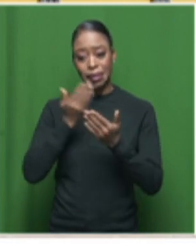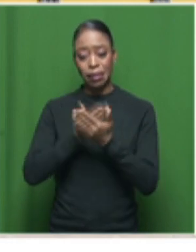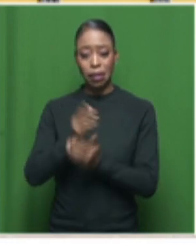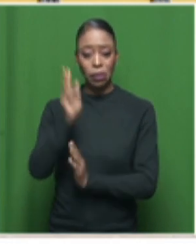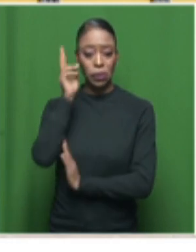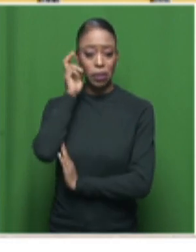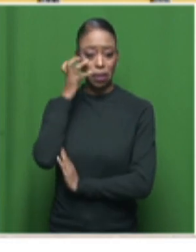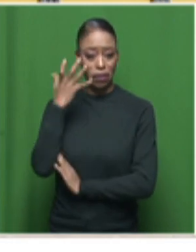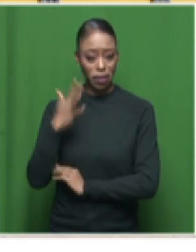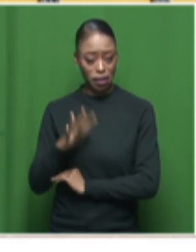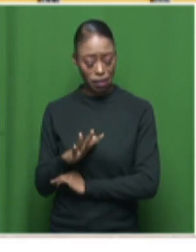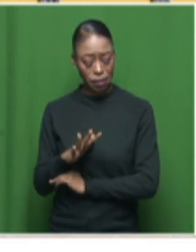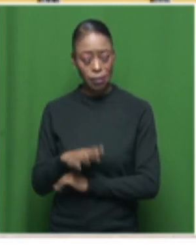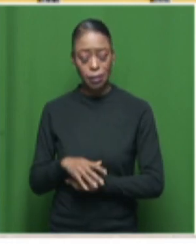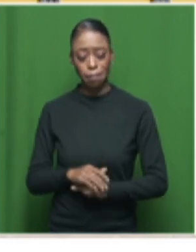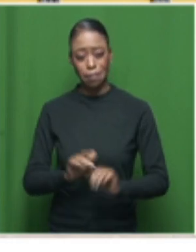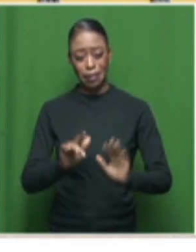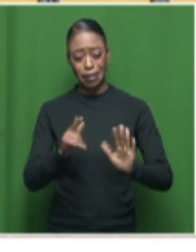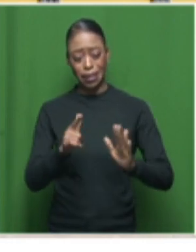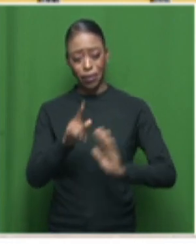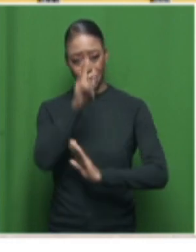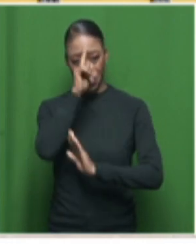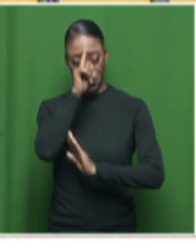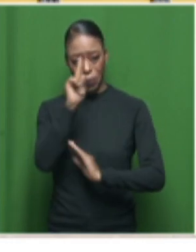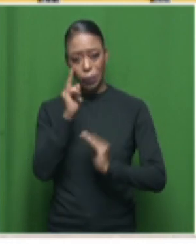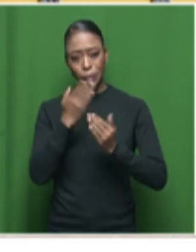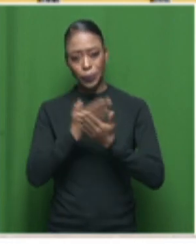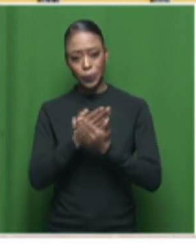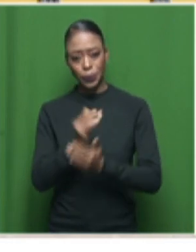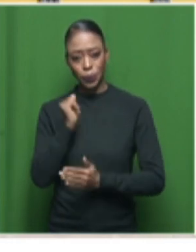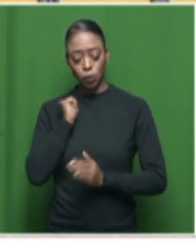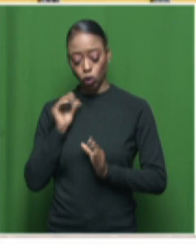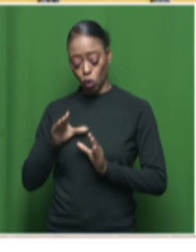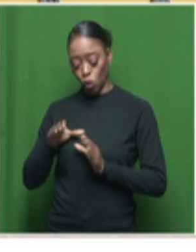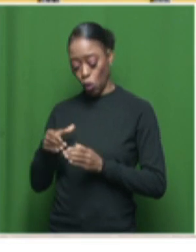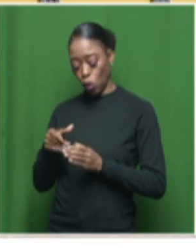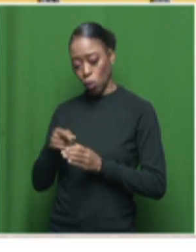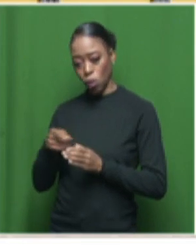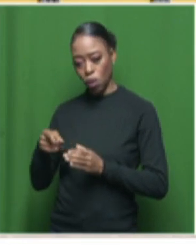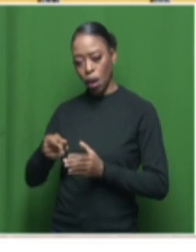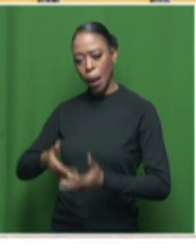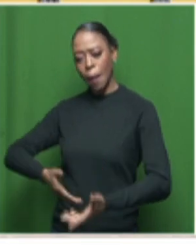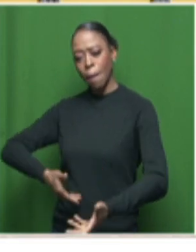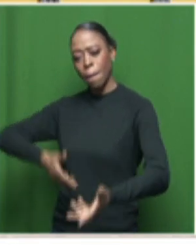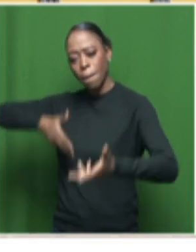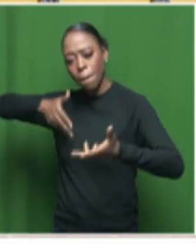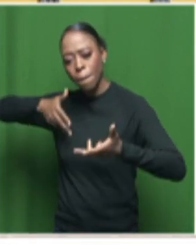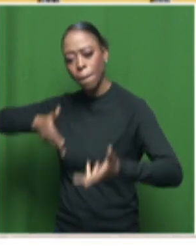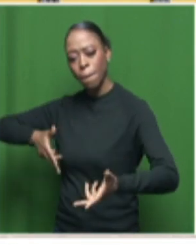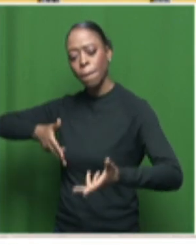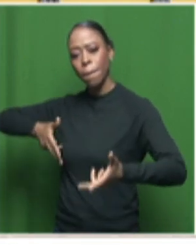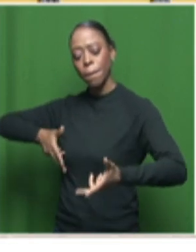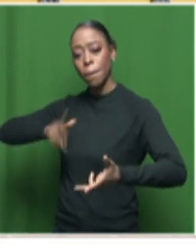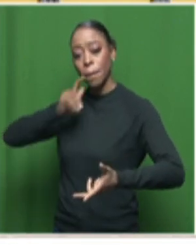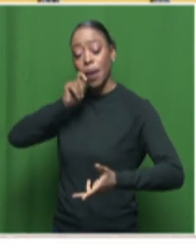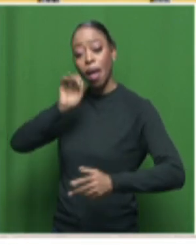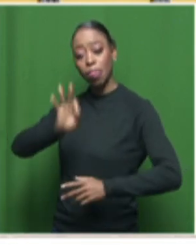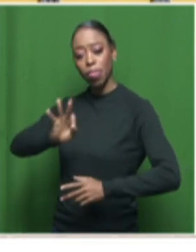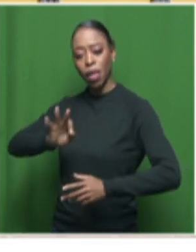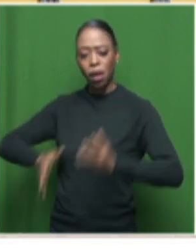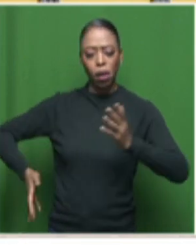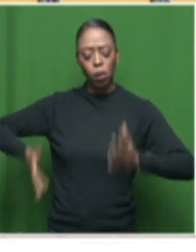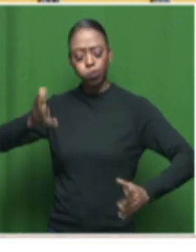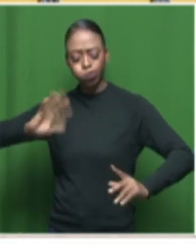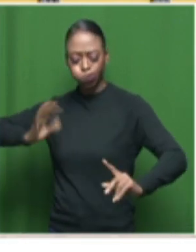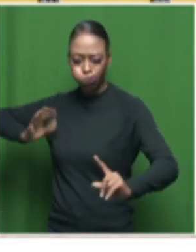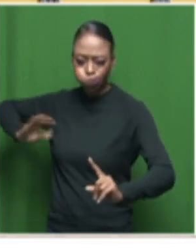we understand is that at about 7 p.m. last night, a group of heavily armed 3 men stormed this household